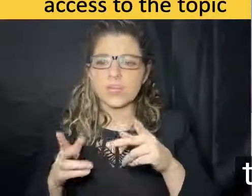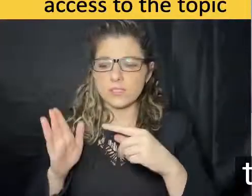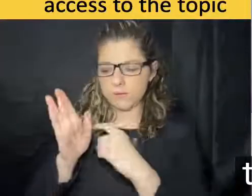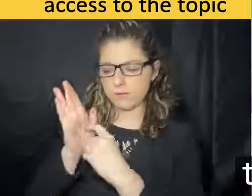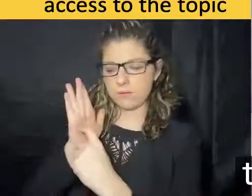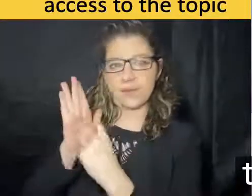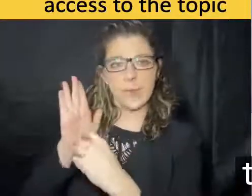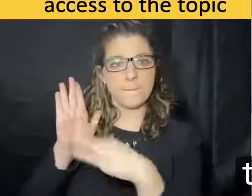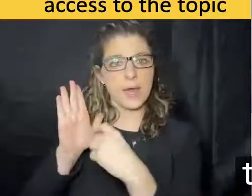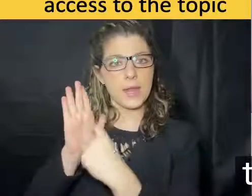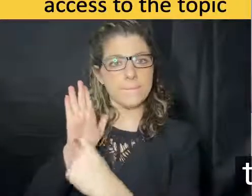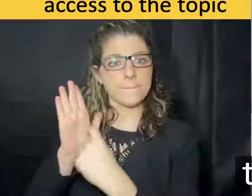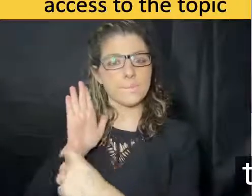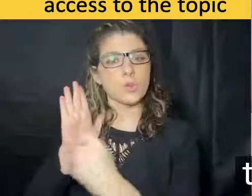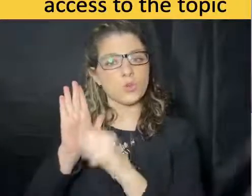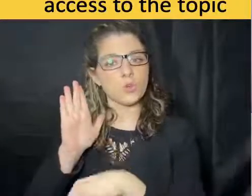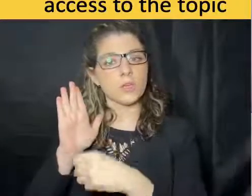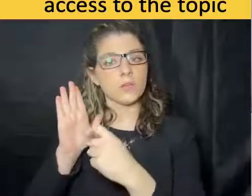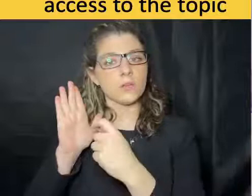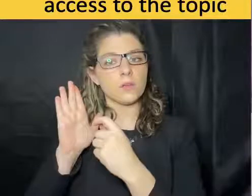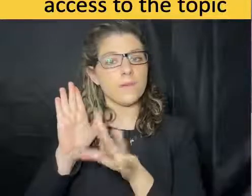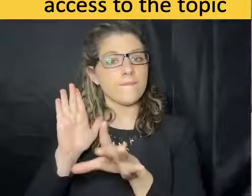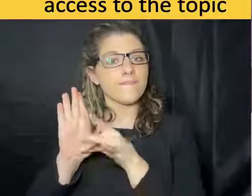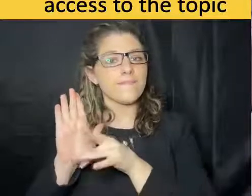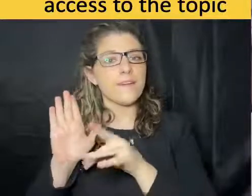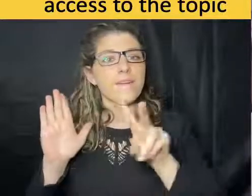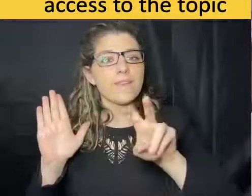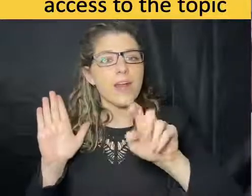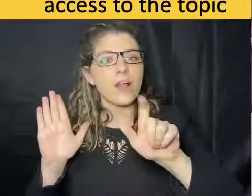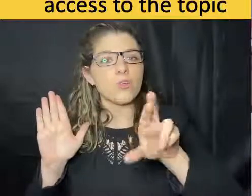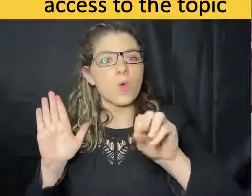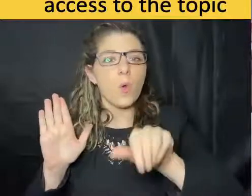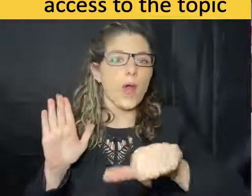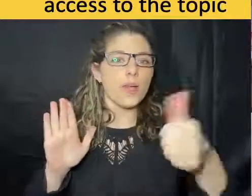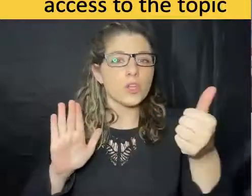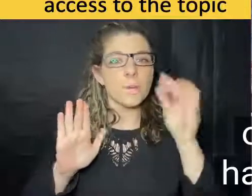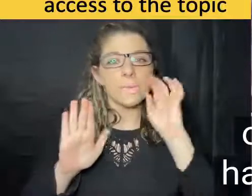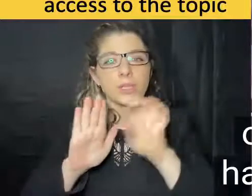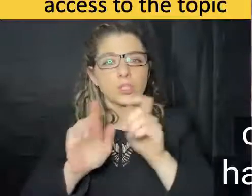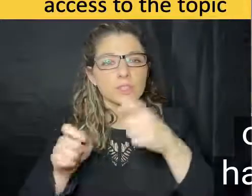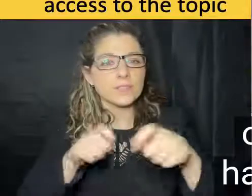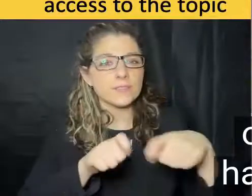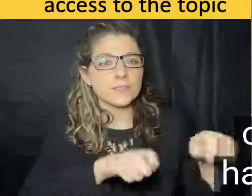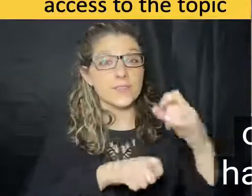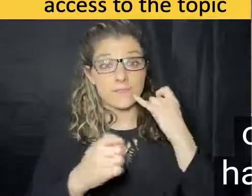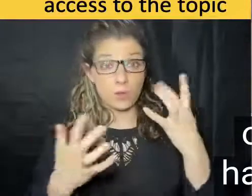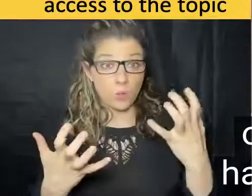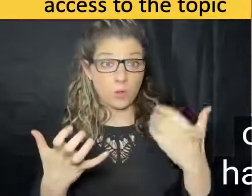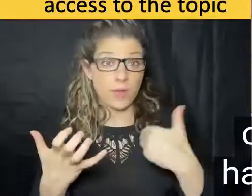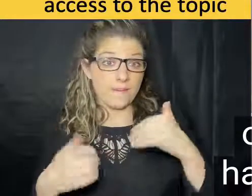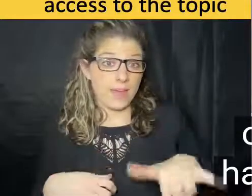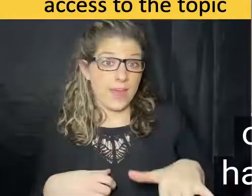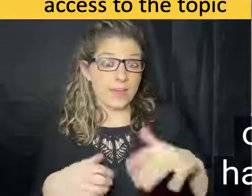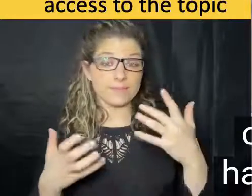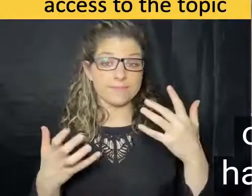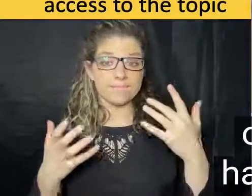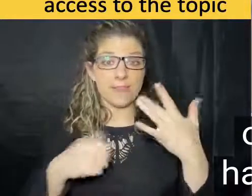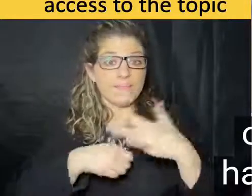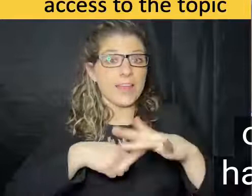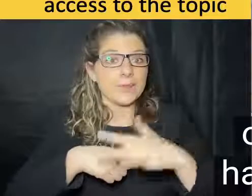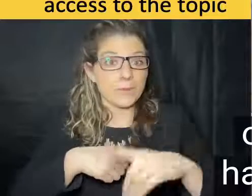there's space along the bottom. You could potentially Velcro some other pictures onto the board if you wanted to have